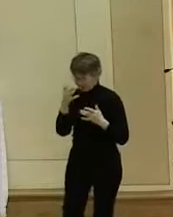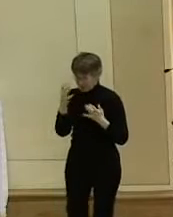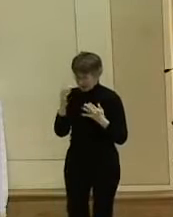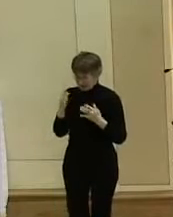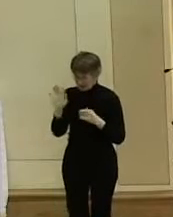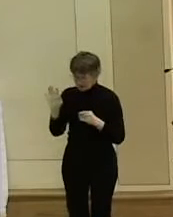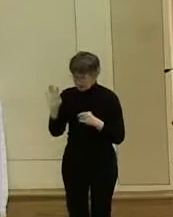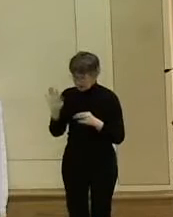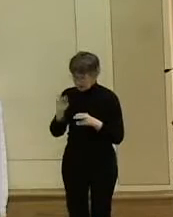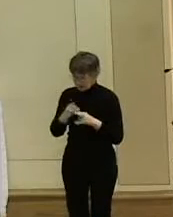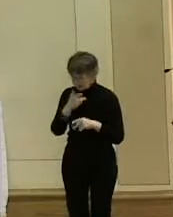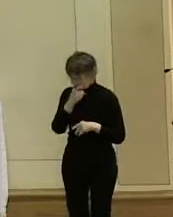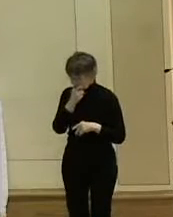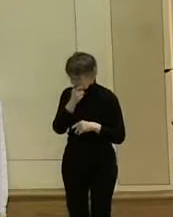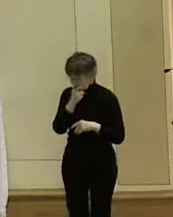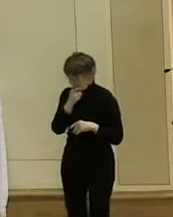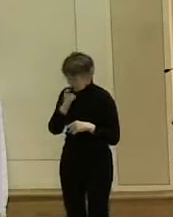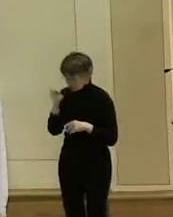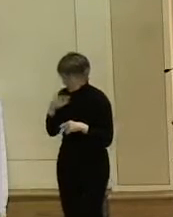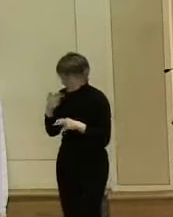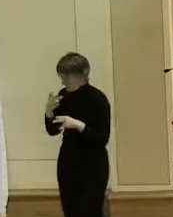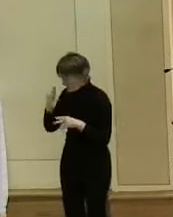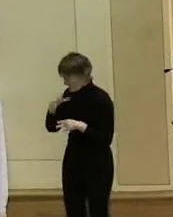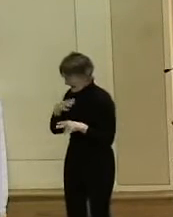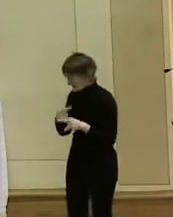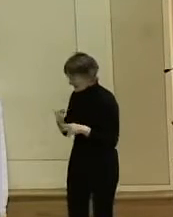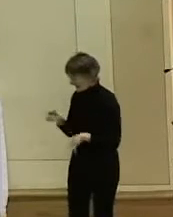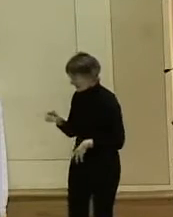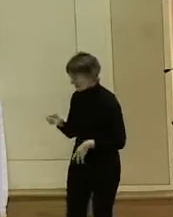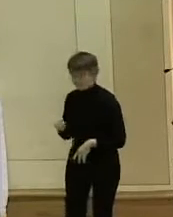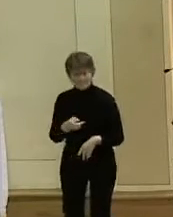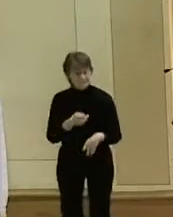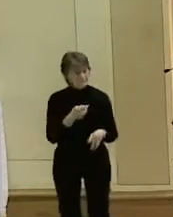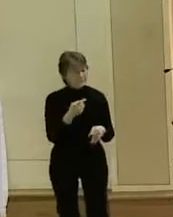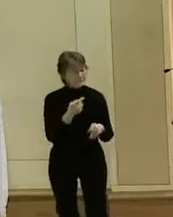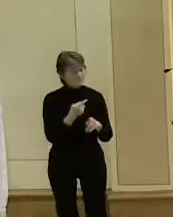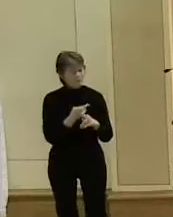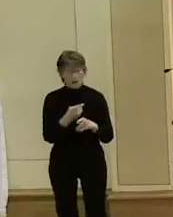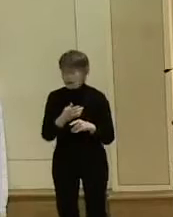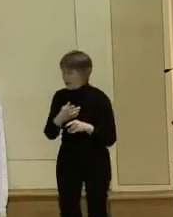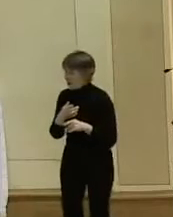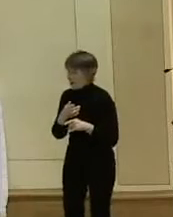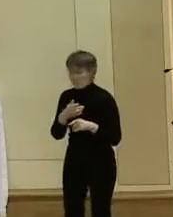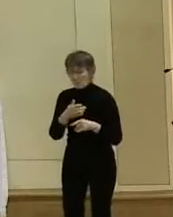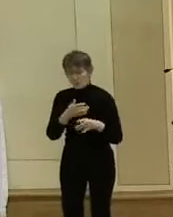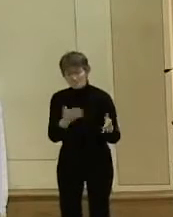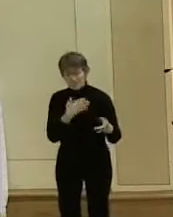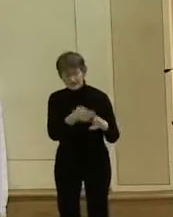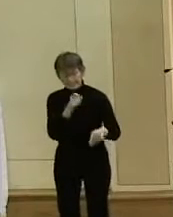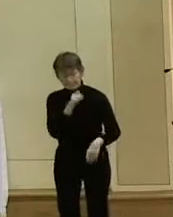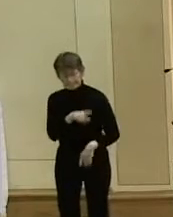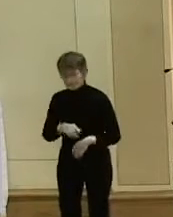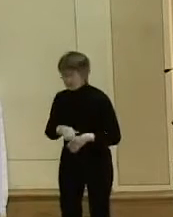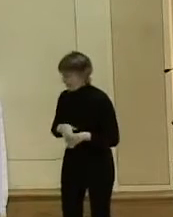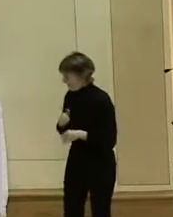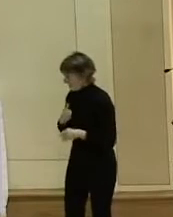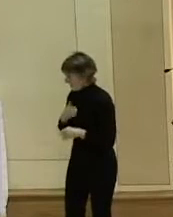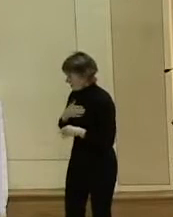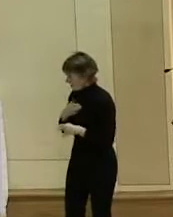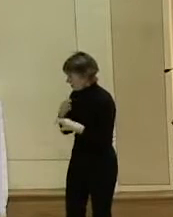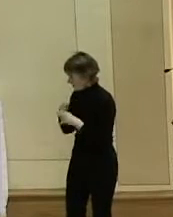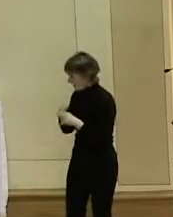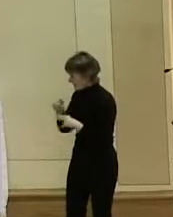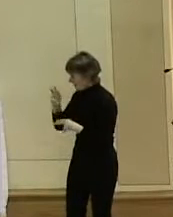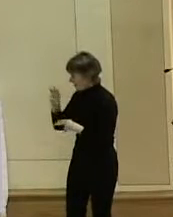your name, you have a man's name. That's right. What is it? I go, your name is